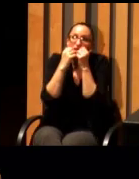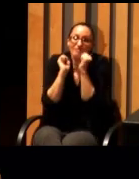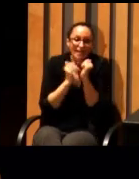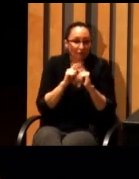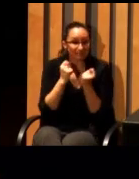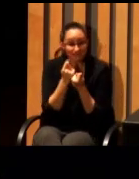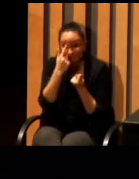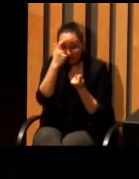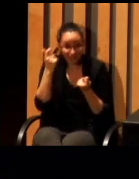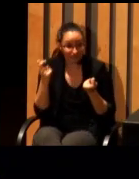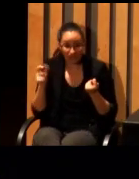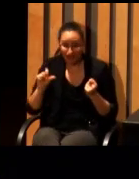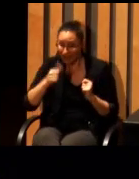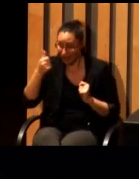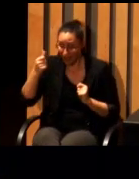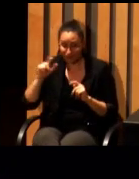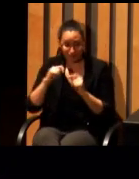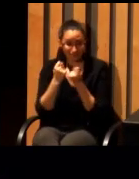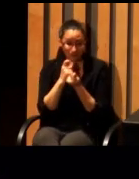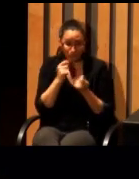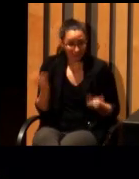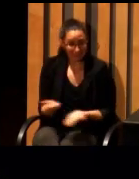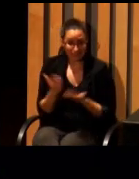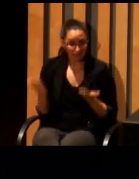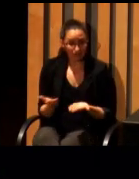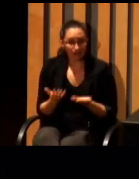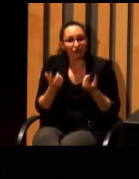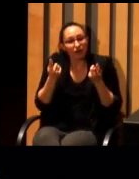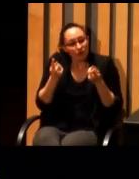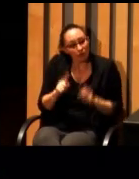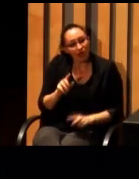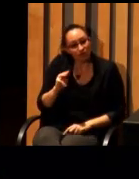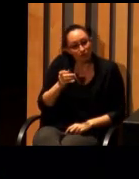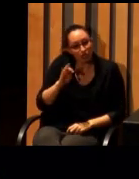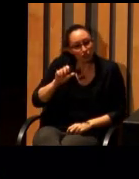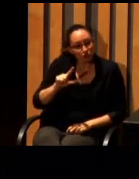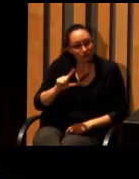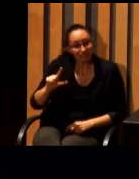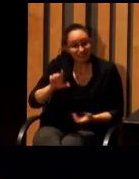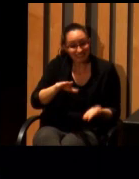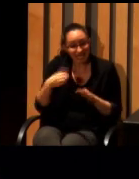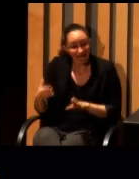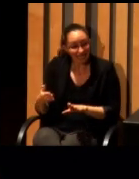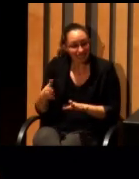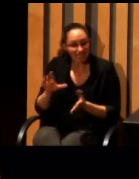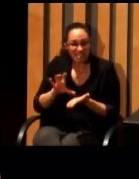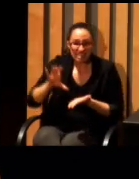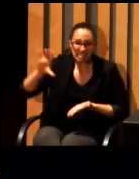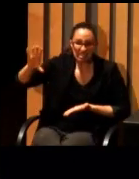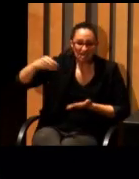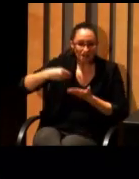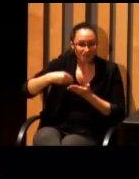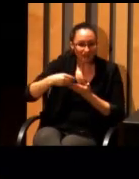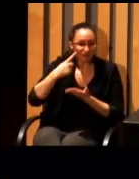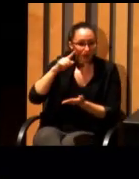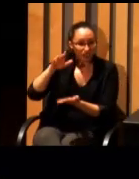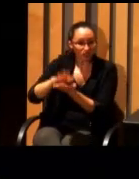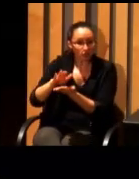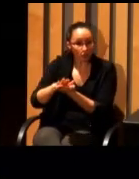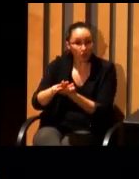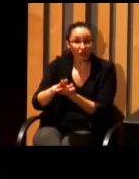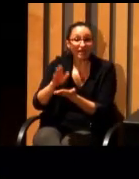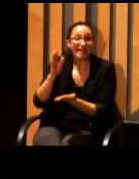team was supported by an owner who, when he died, left millions of dollars to a school only on the condition that they